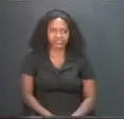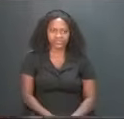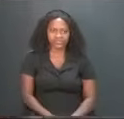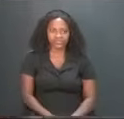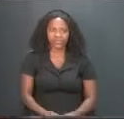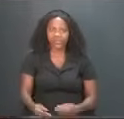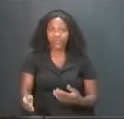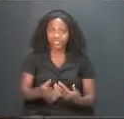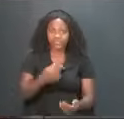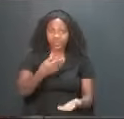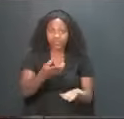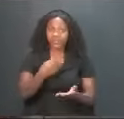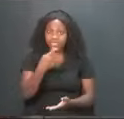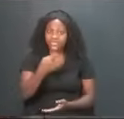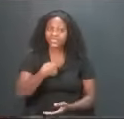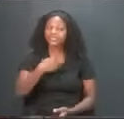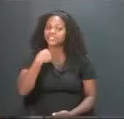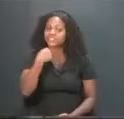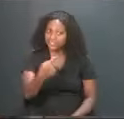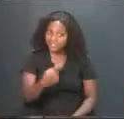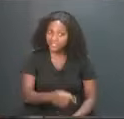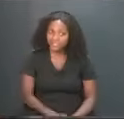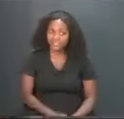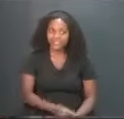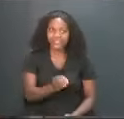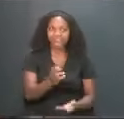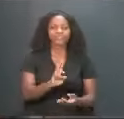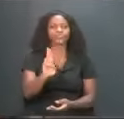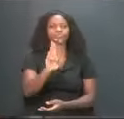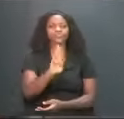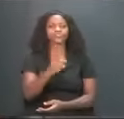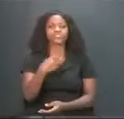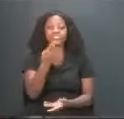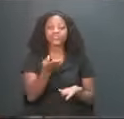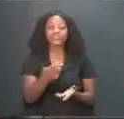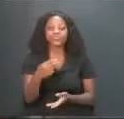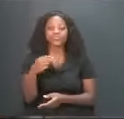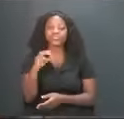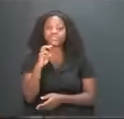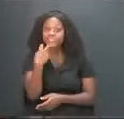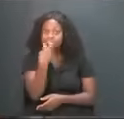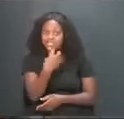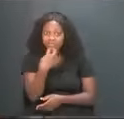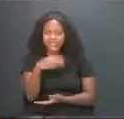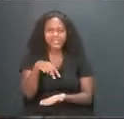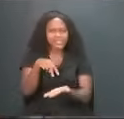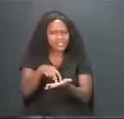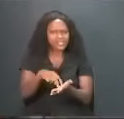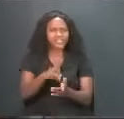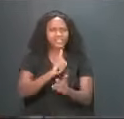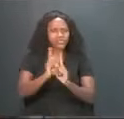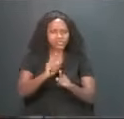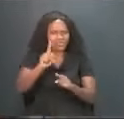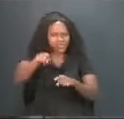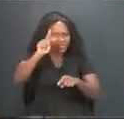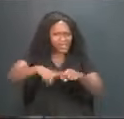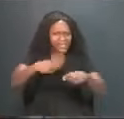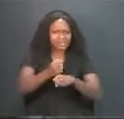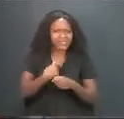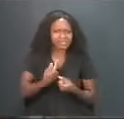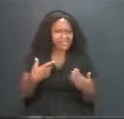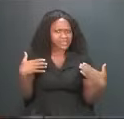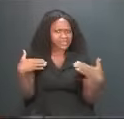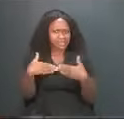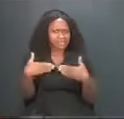want to say, I'll say it. If you want to speak, rise up and catch the eye of the speaker. You cannot scare me. You can't. What can you